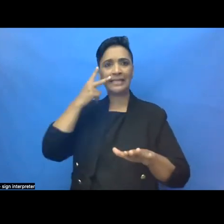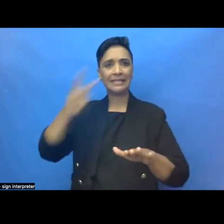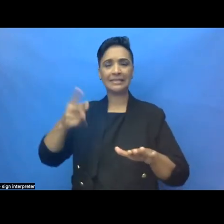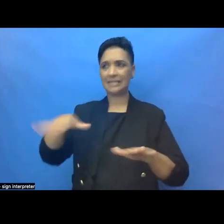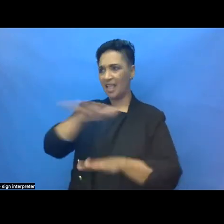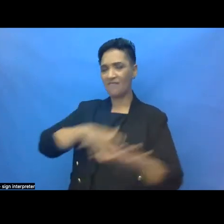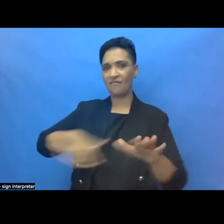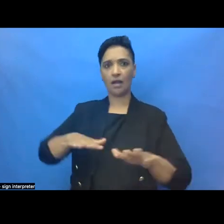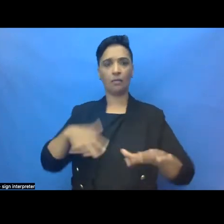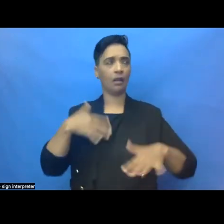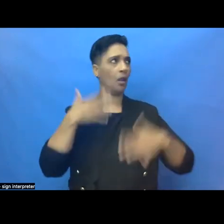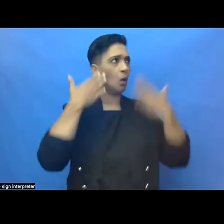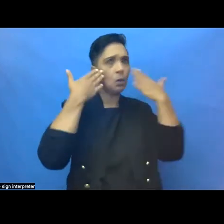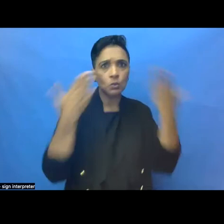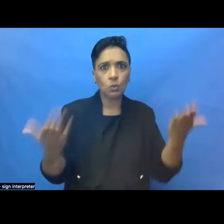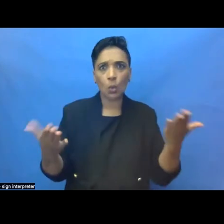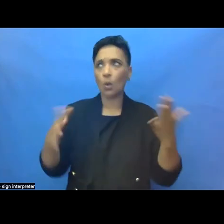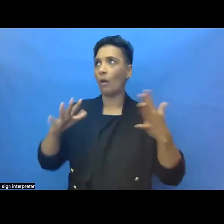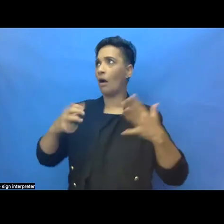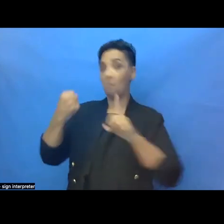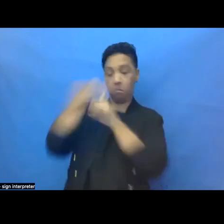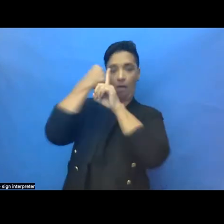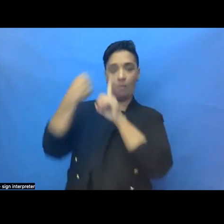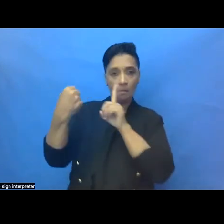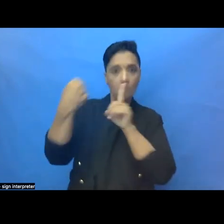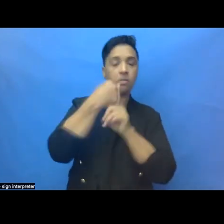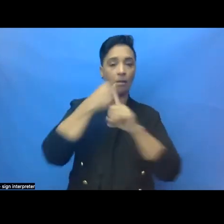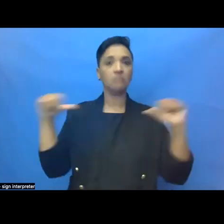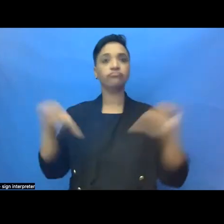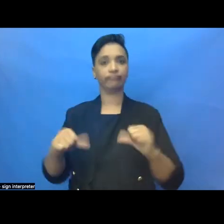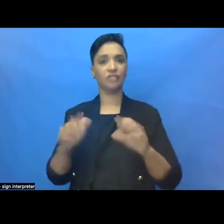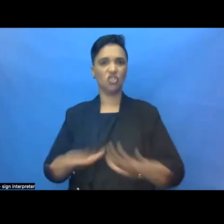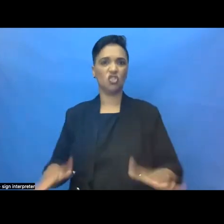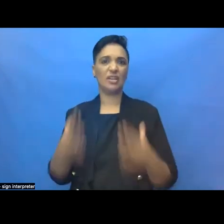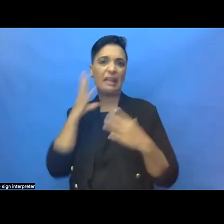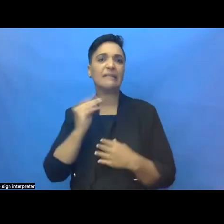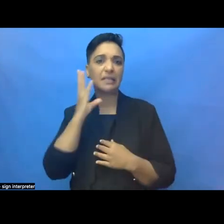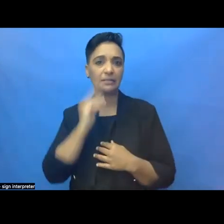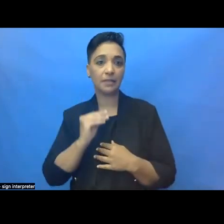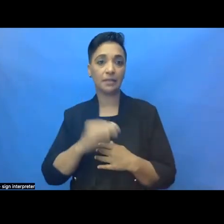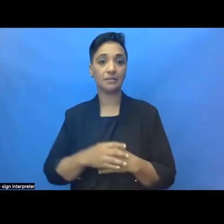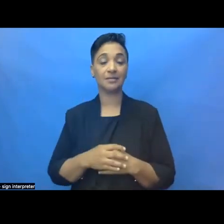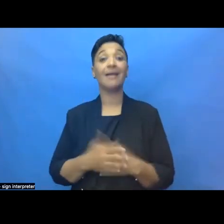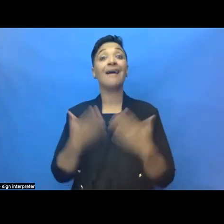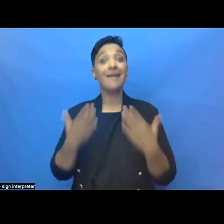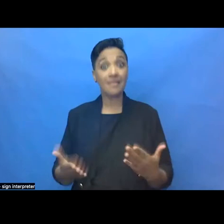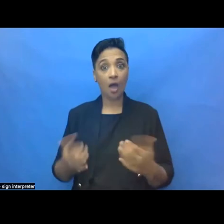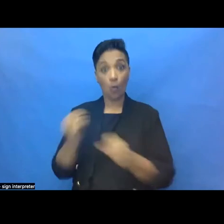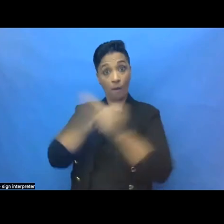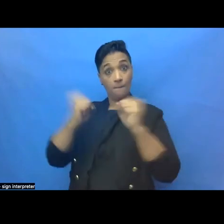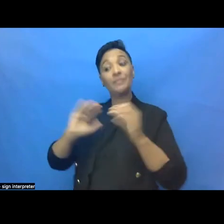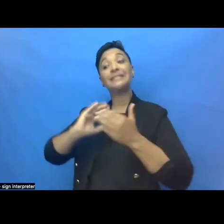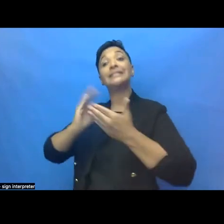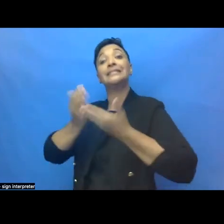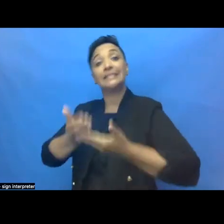environment, that was twice, if not 10 times worse. So now they are safe from bombings, but now they are in